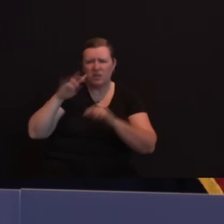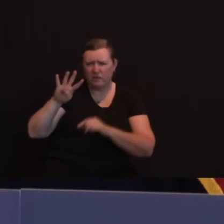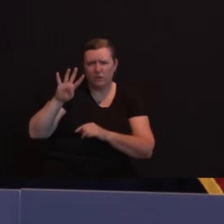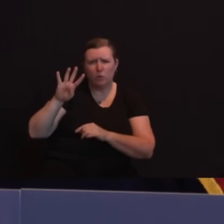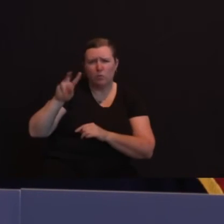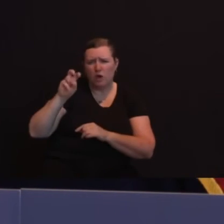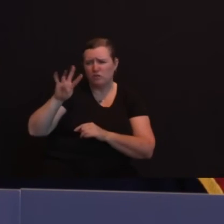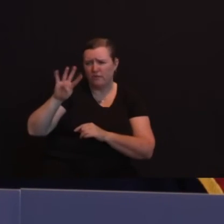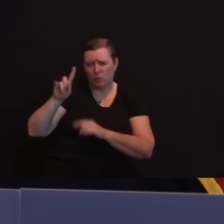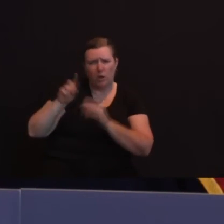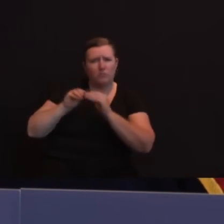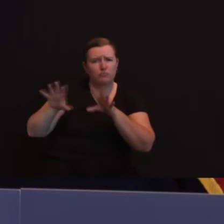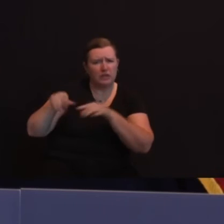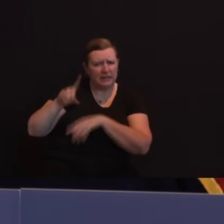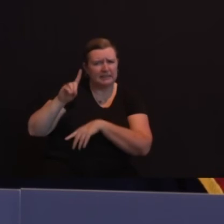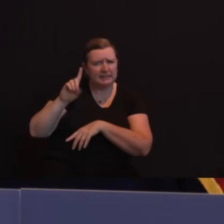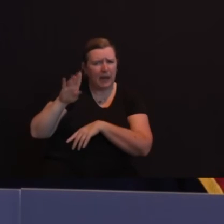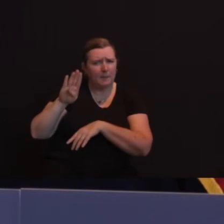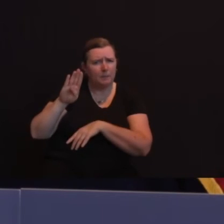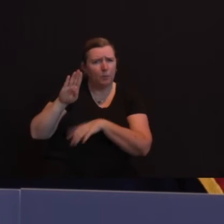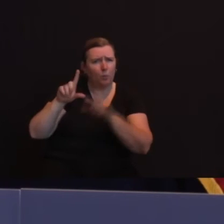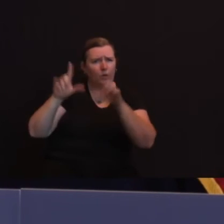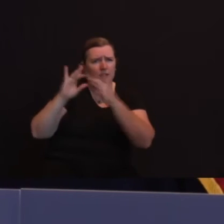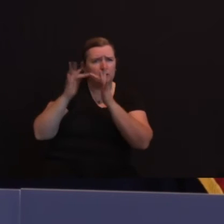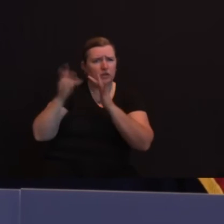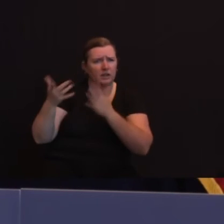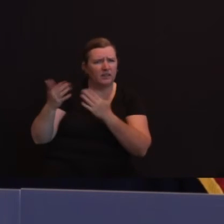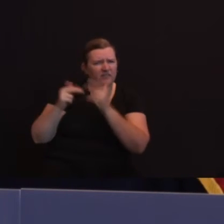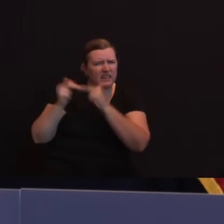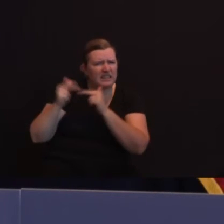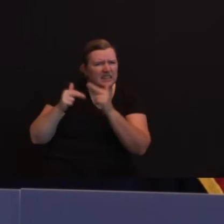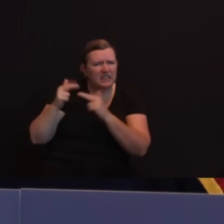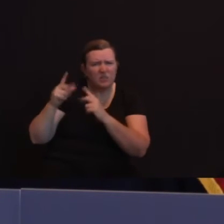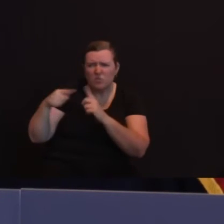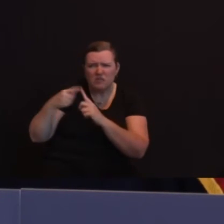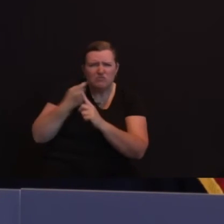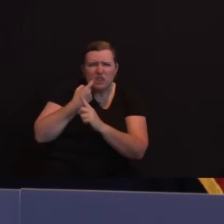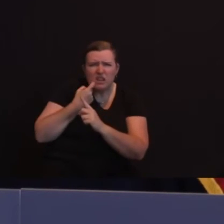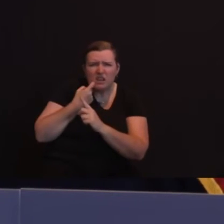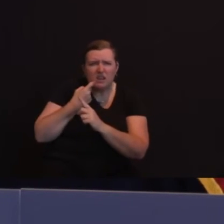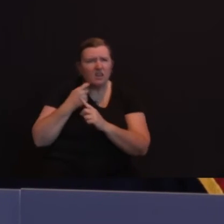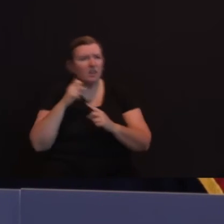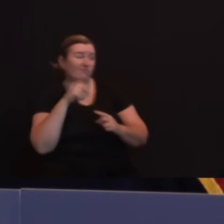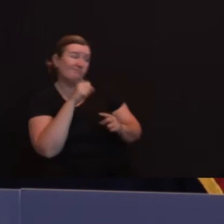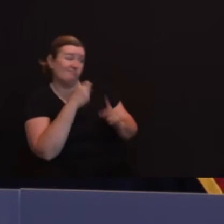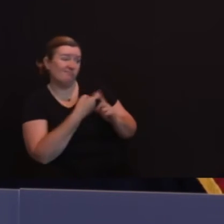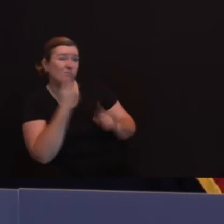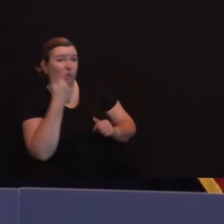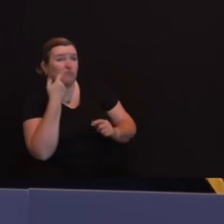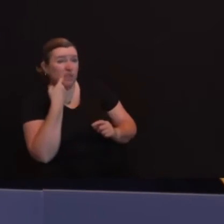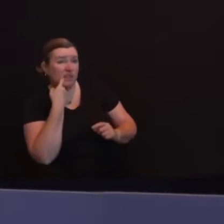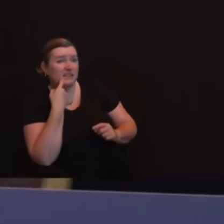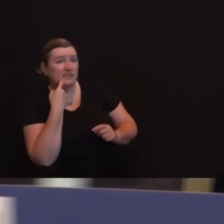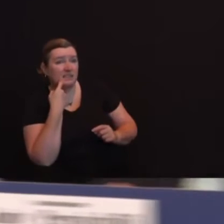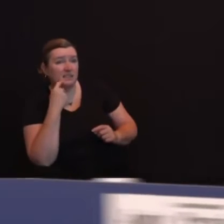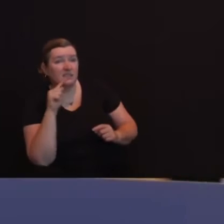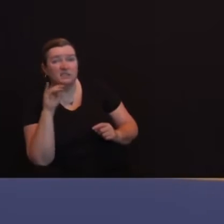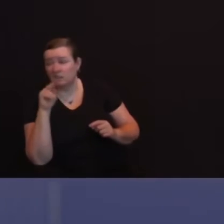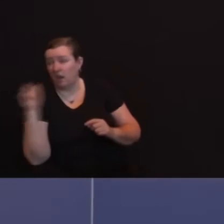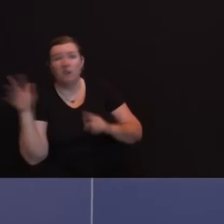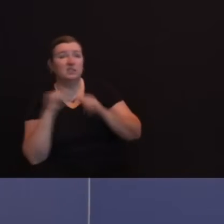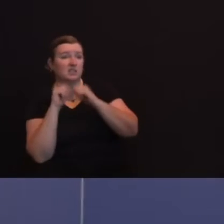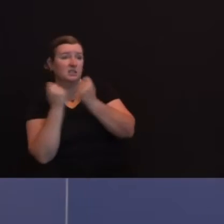recent these are? Yeah, most of them are recent. I think Tina's team looks at this every day. Yeah, you